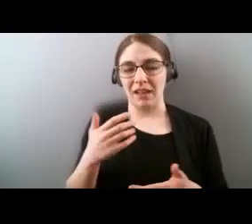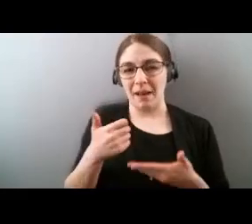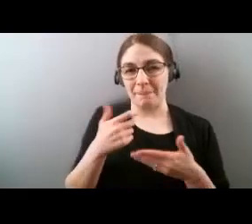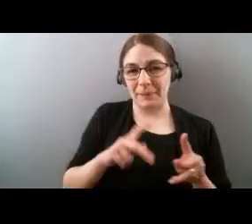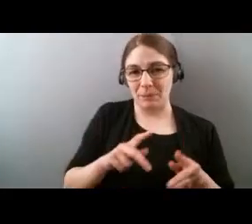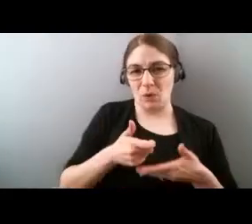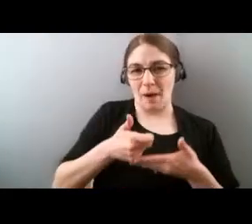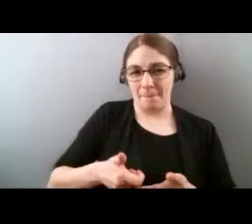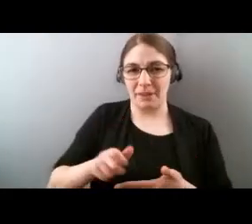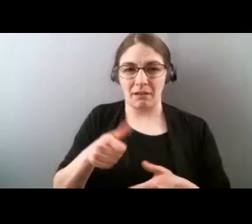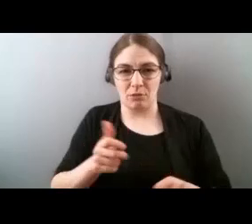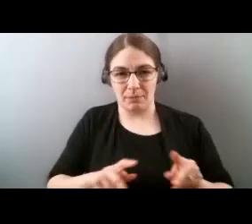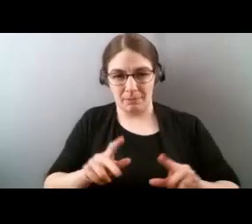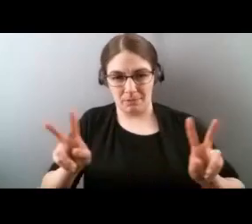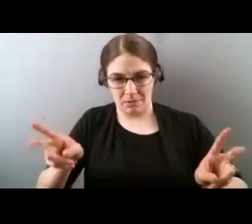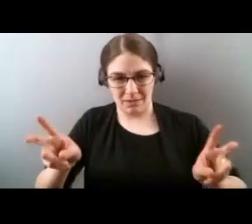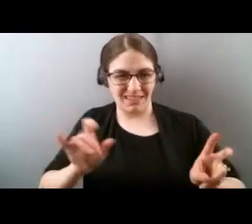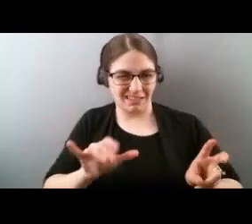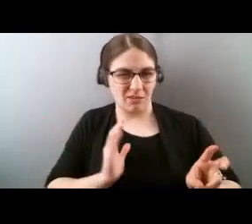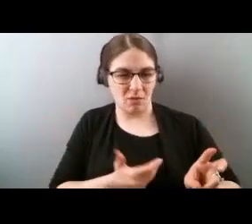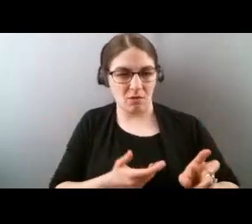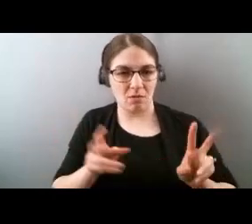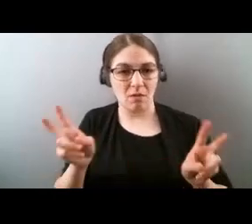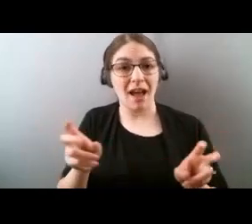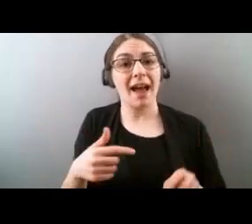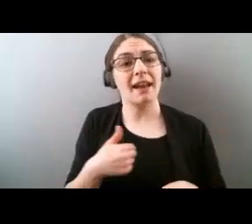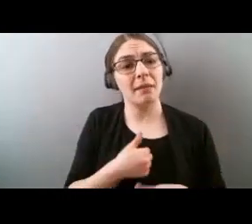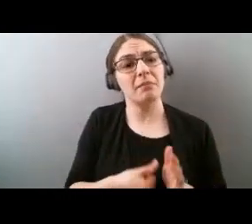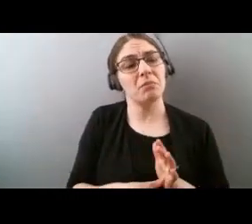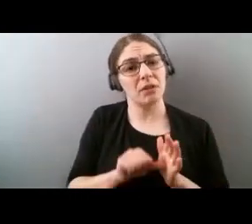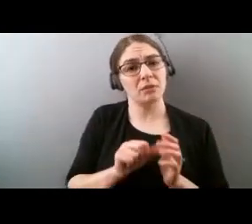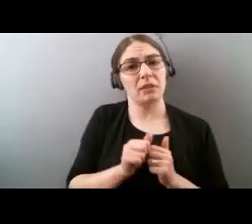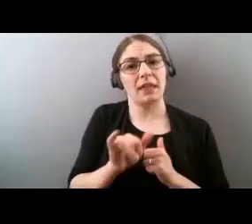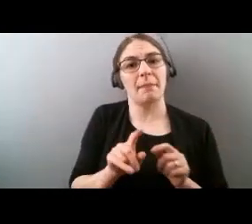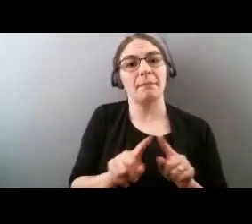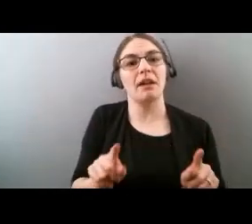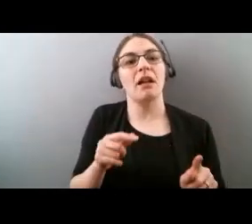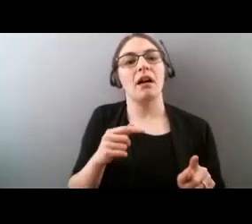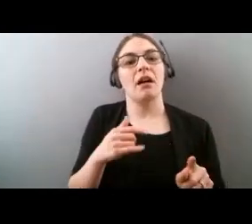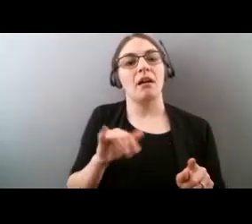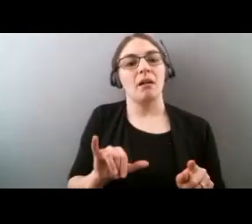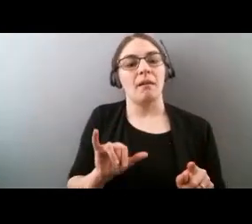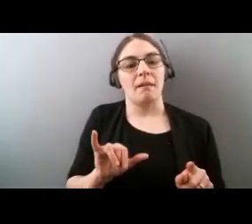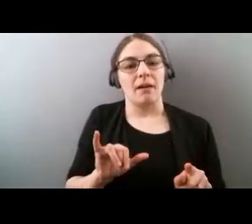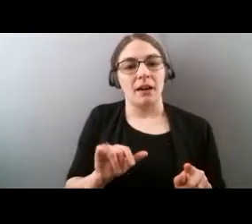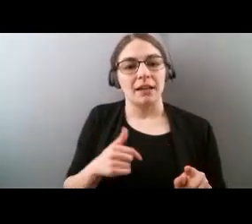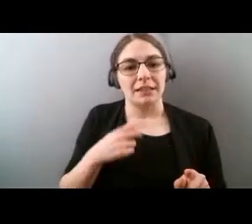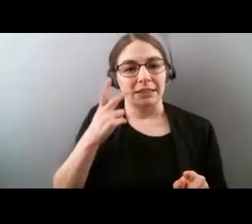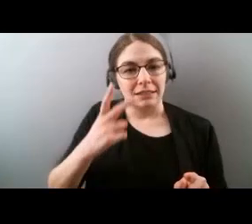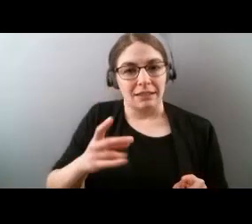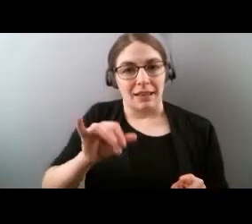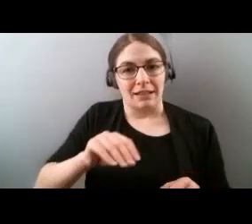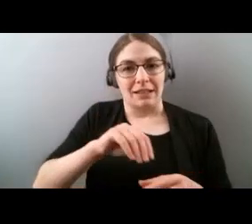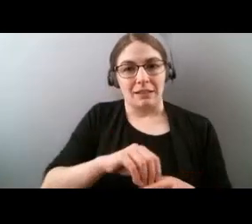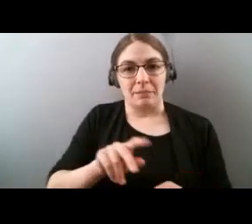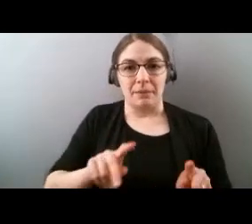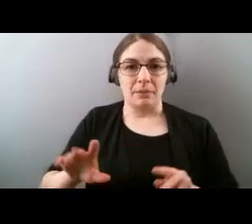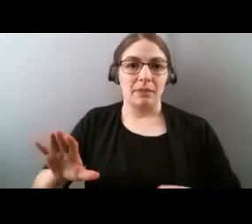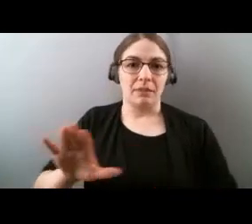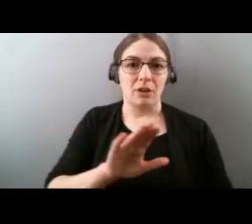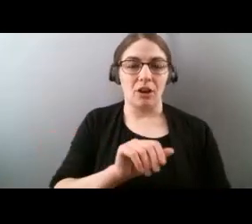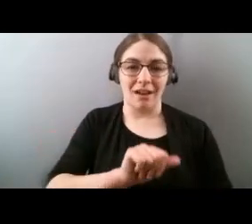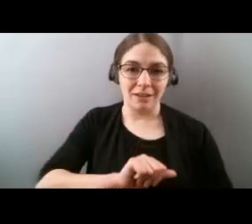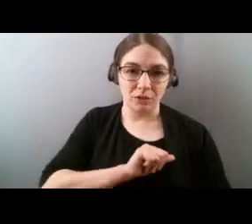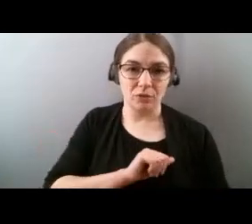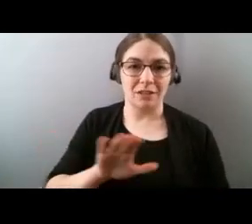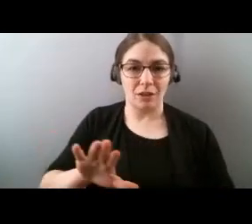the almost universal degree to which that slogan is borne out in the attitudes and the actions of my colleagues